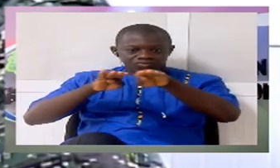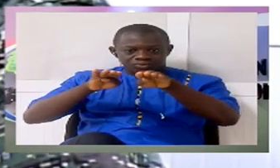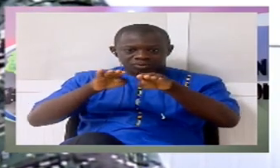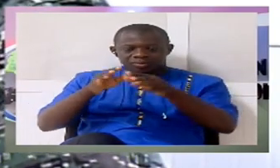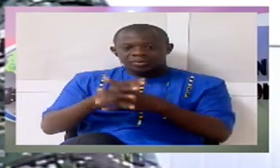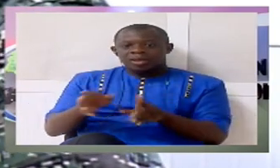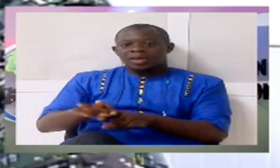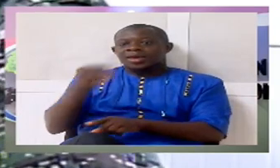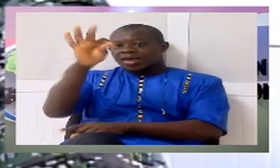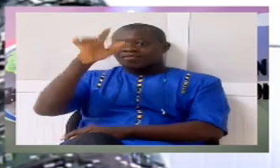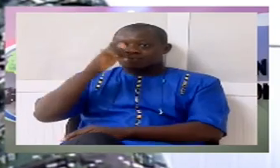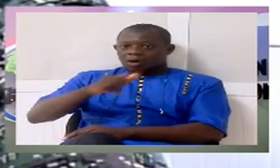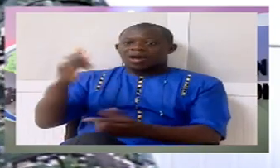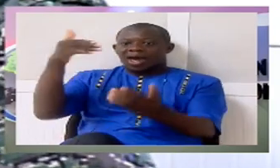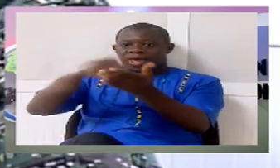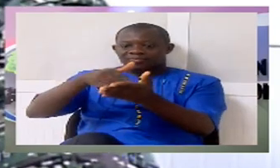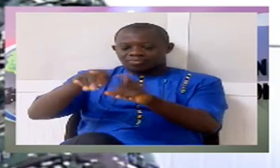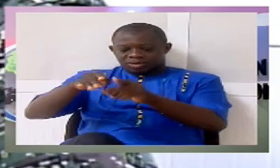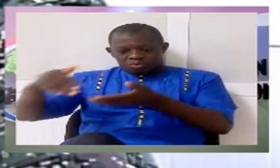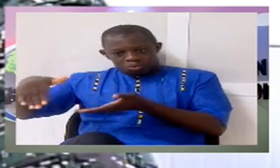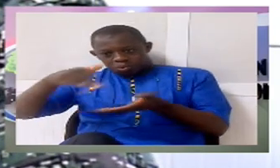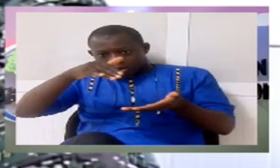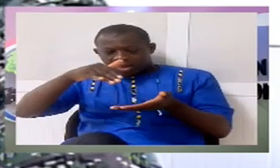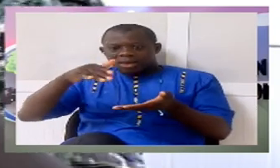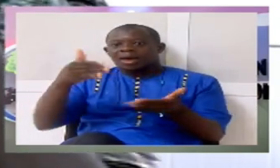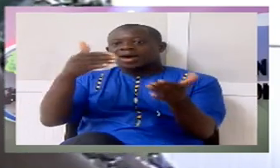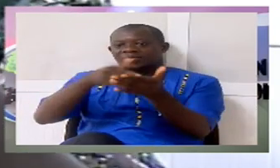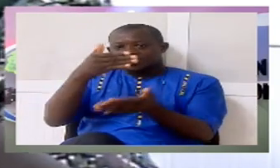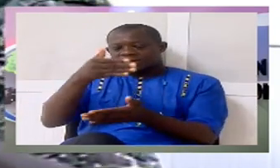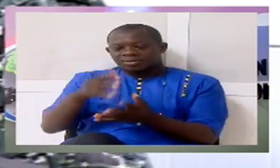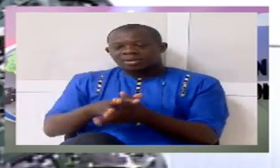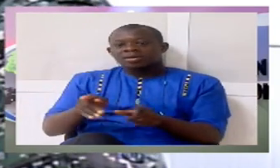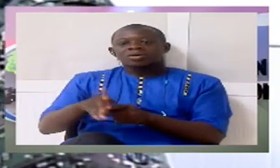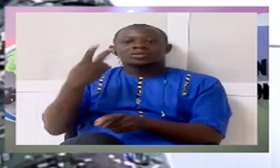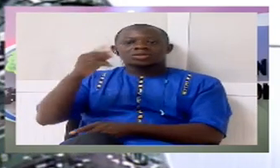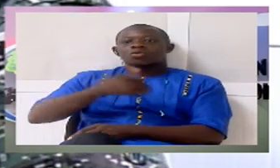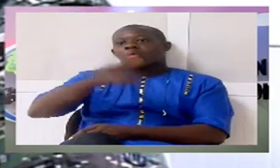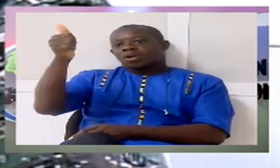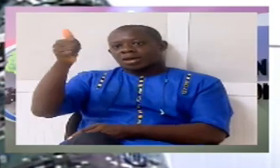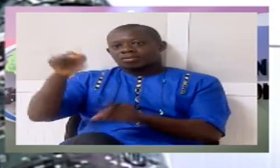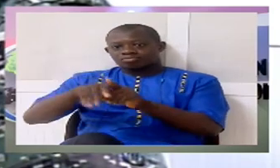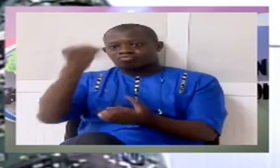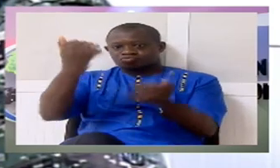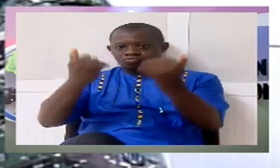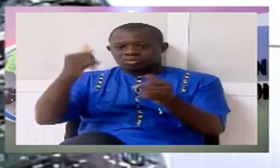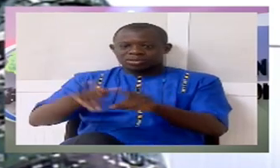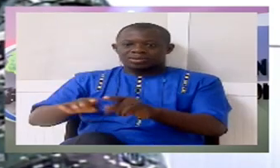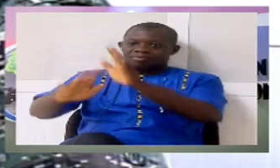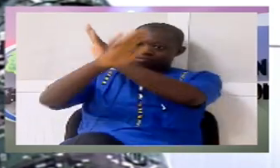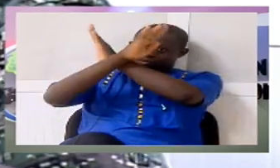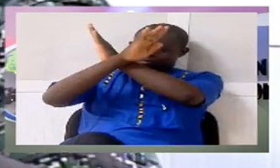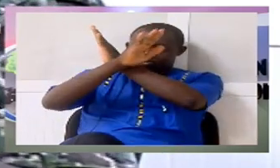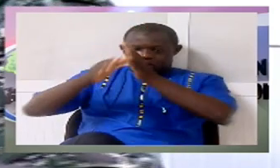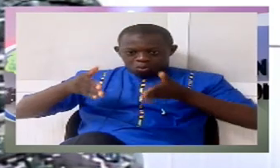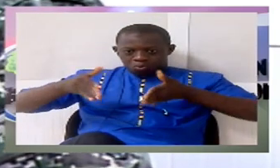John Johnson is si Johnson ni. Sometimes when we get to Johnson's, aje benamu de dwa block Johnson bi. You have a vehicle